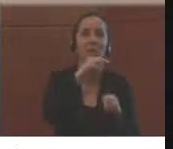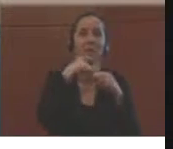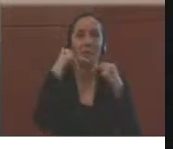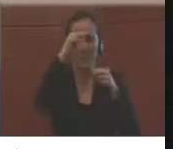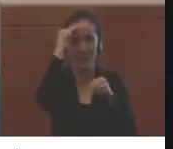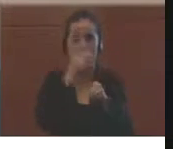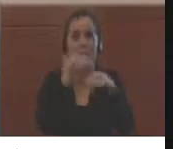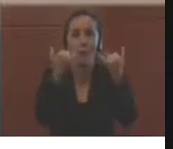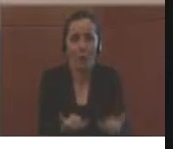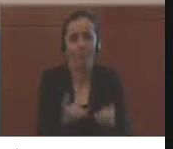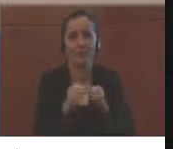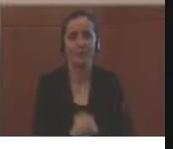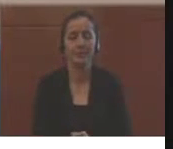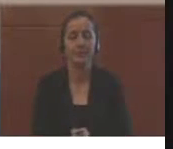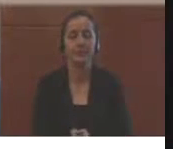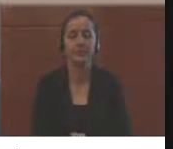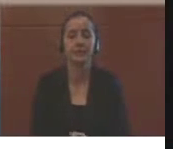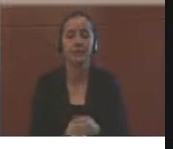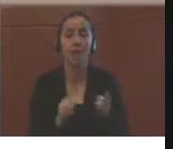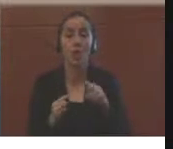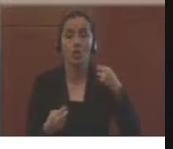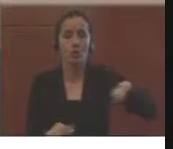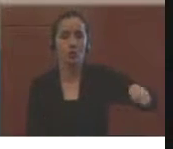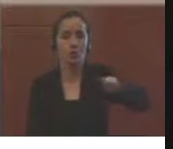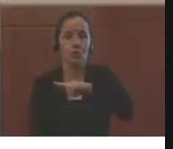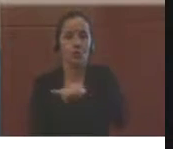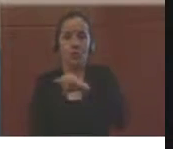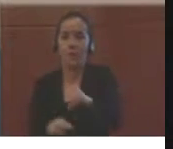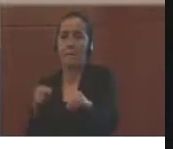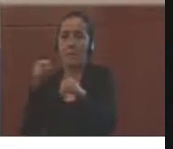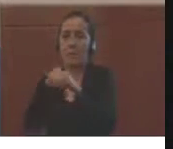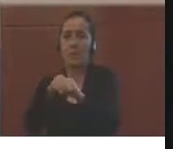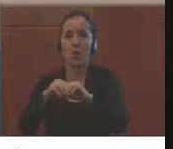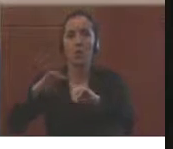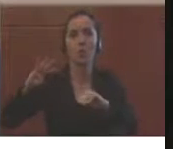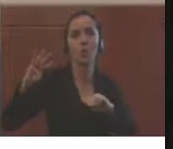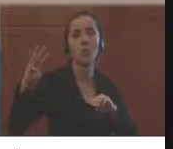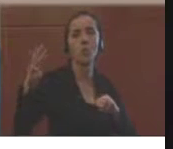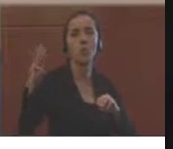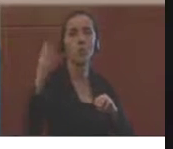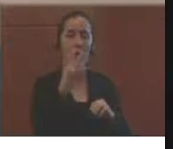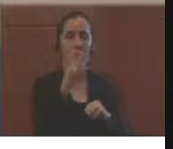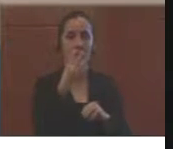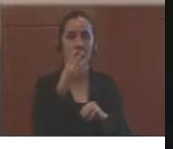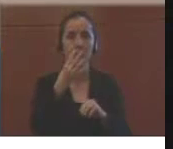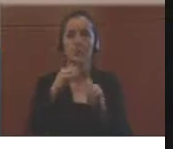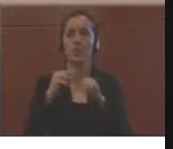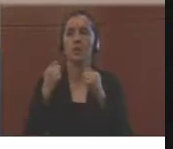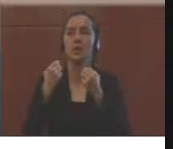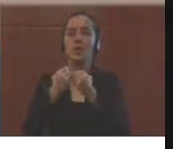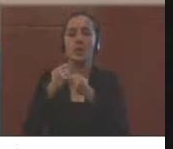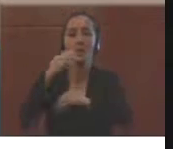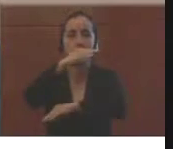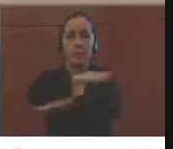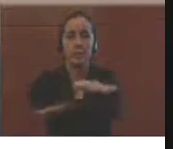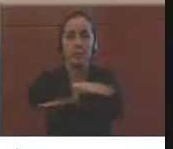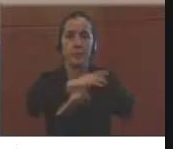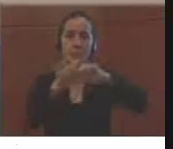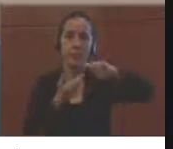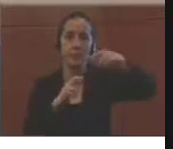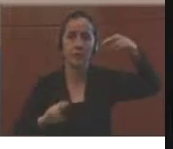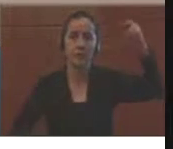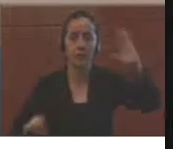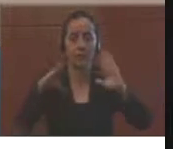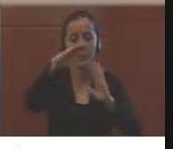to 29th. We, participants at the 4th session of the Regional Platform